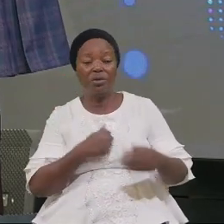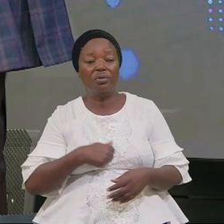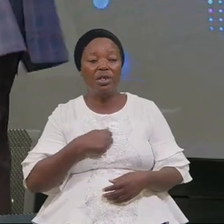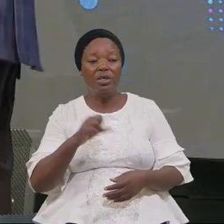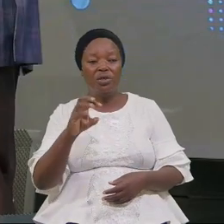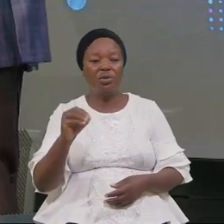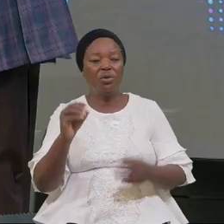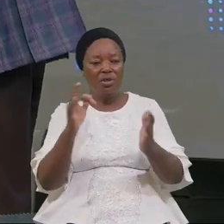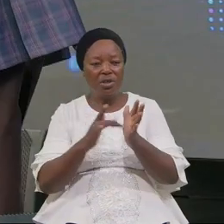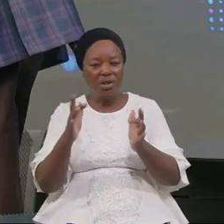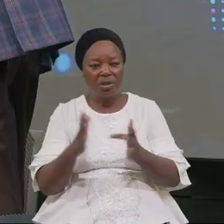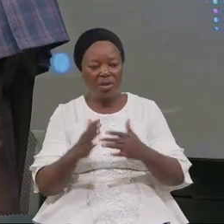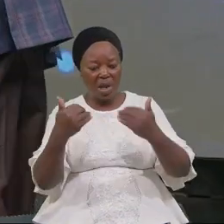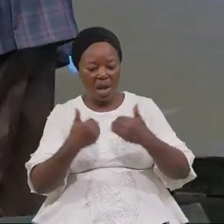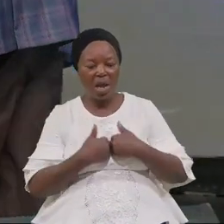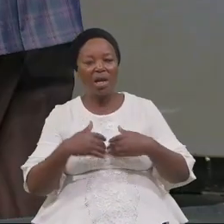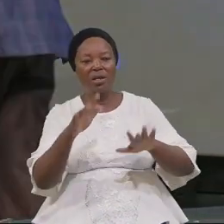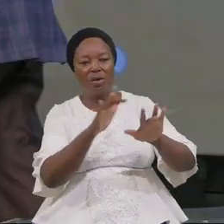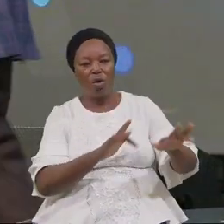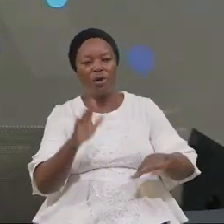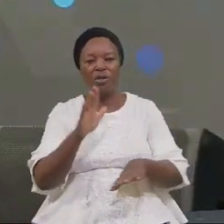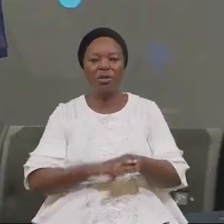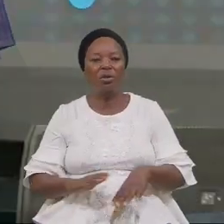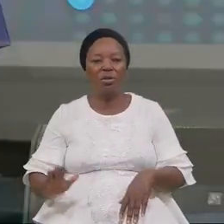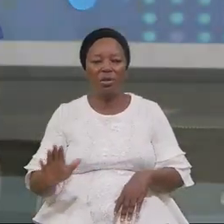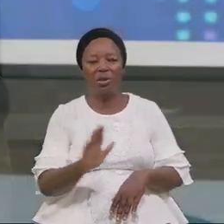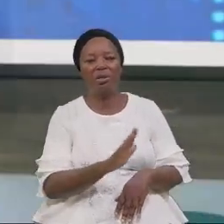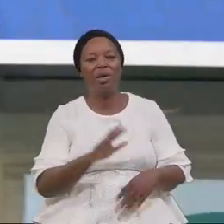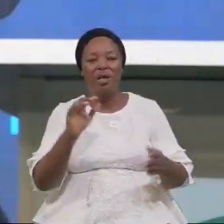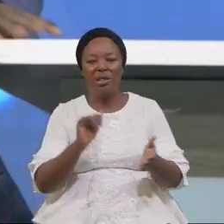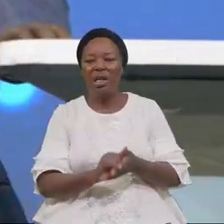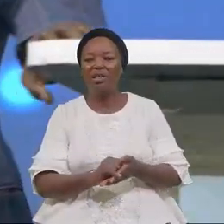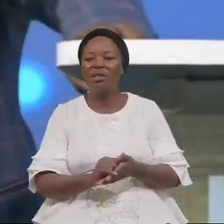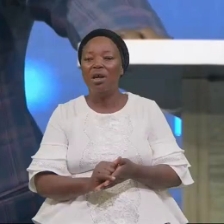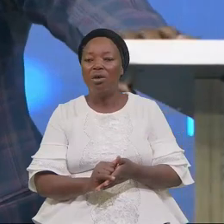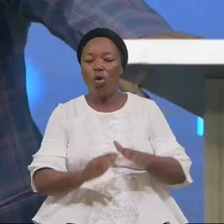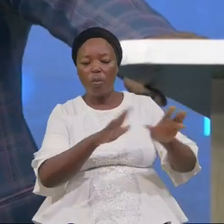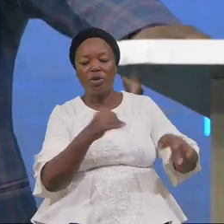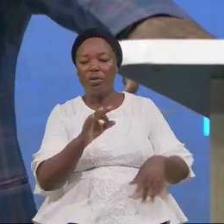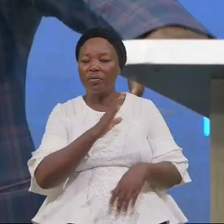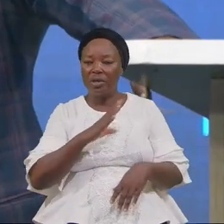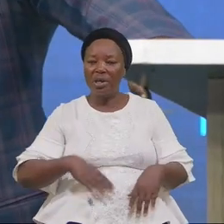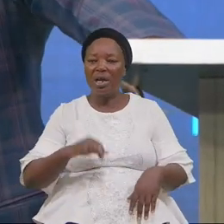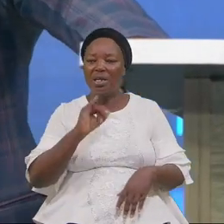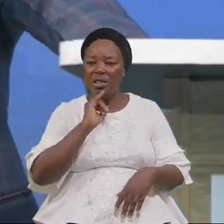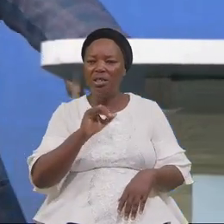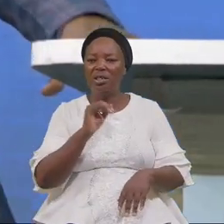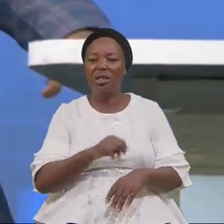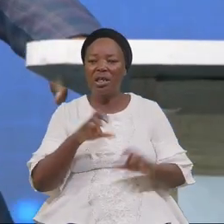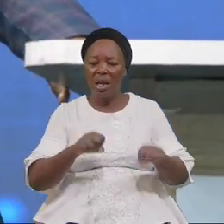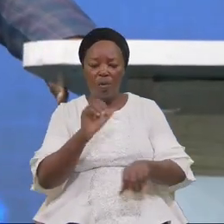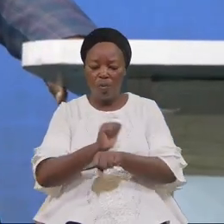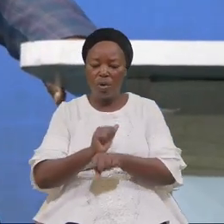them. That's the compassion of Christ. It's activated by our surrender unto him. That's